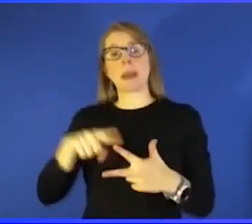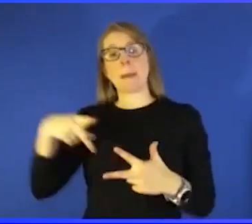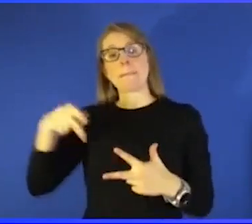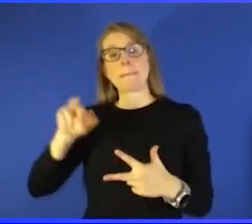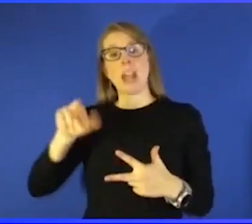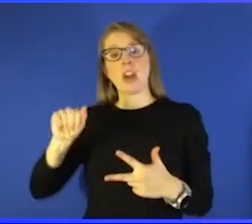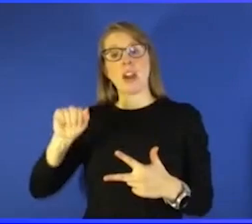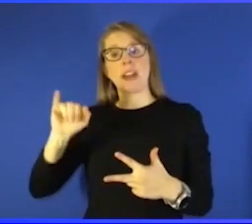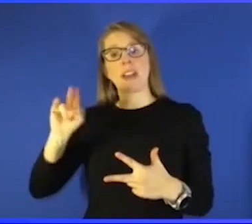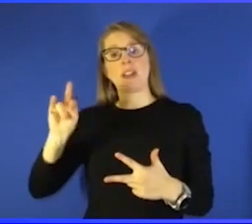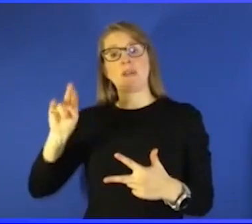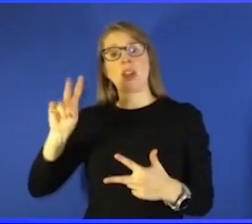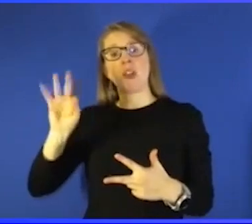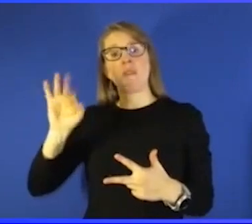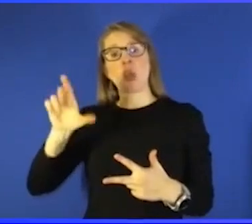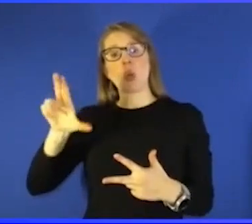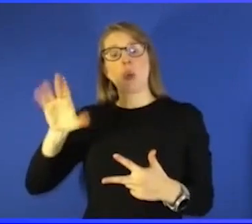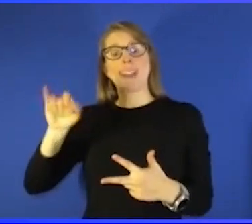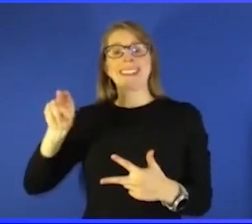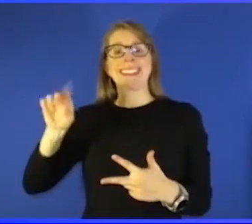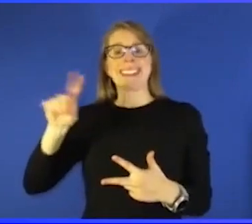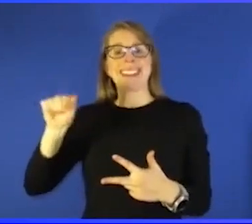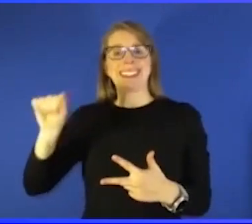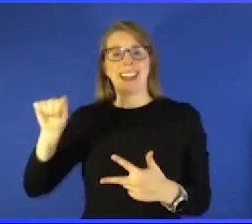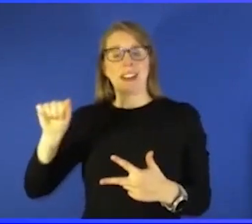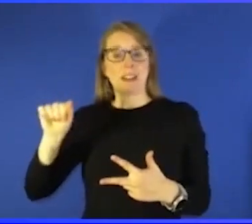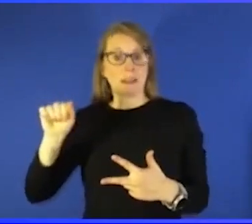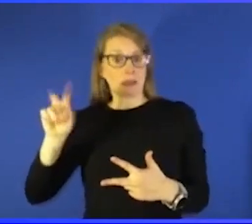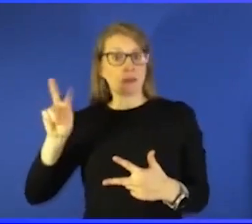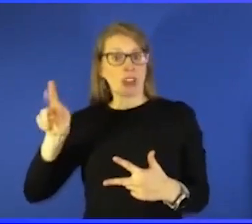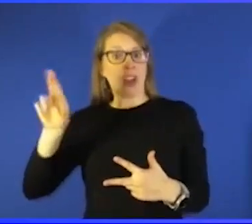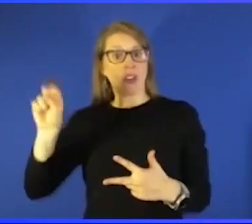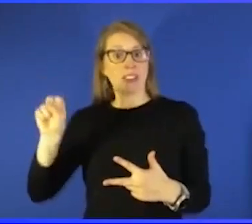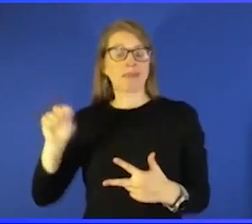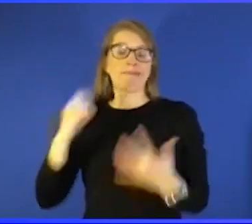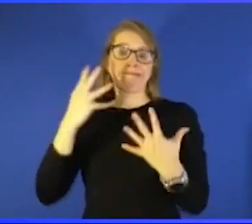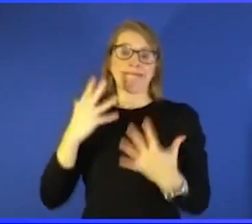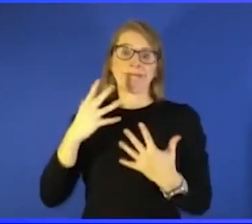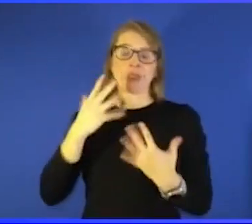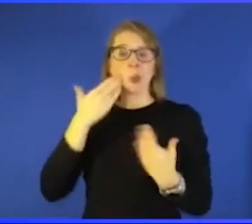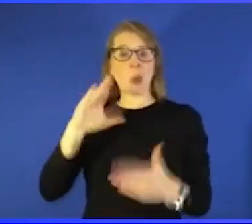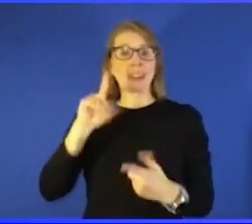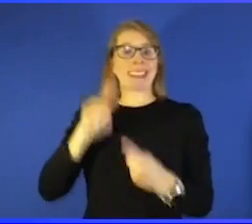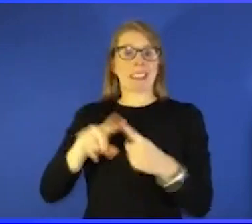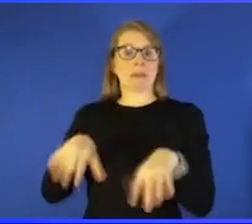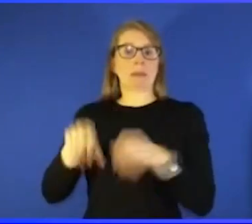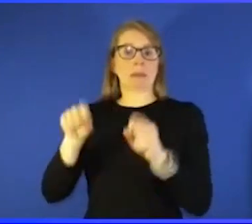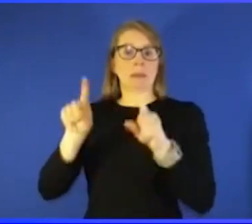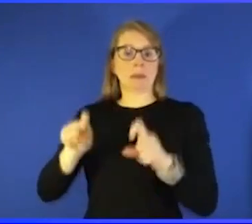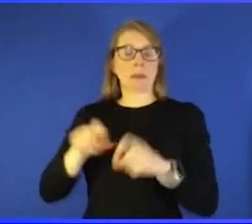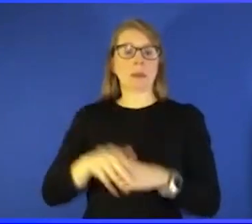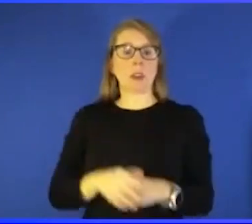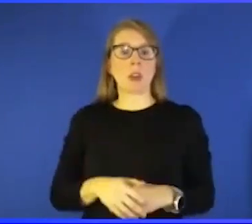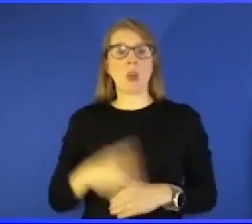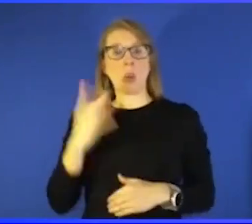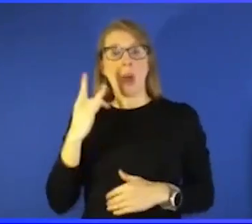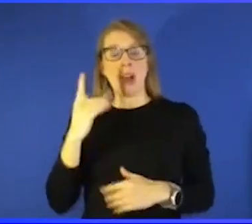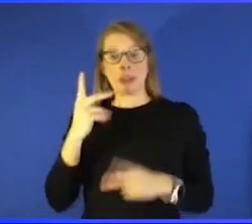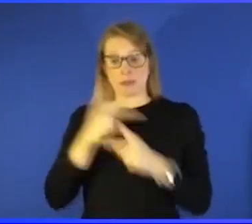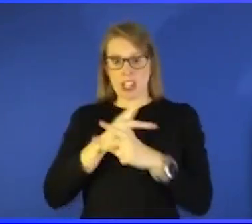cold viruses going around, and unfortunately you can't know unless you take that test, really to help rule out